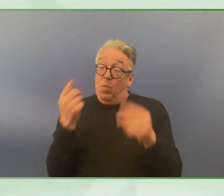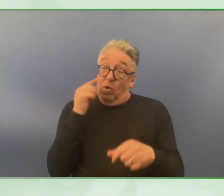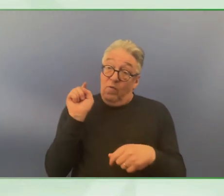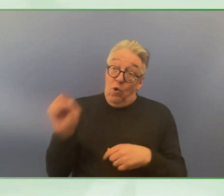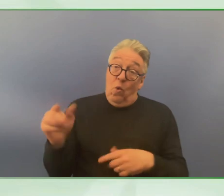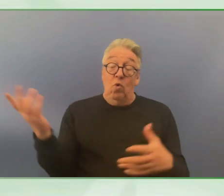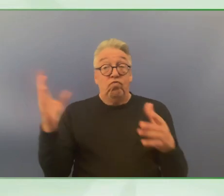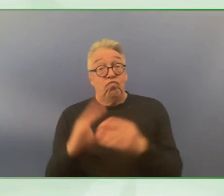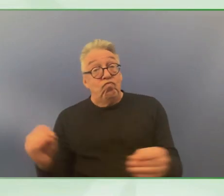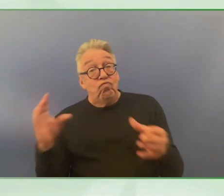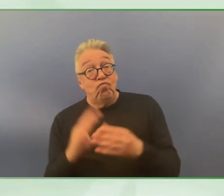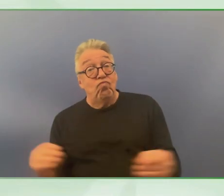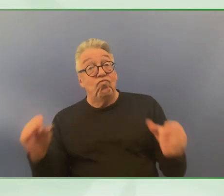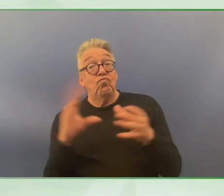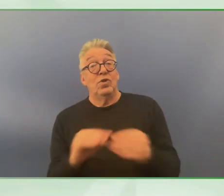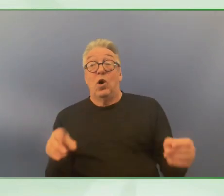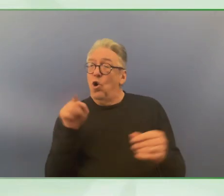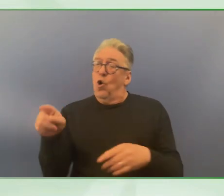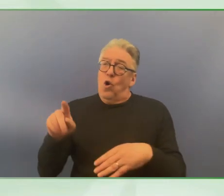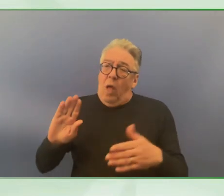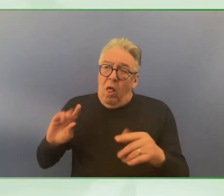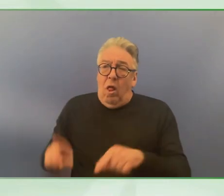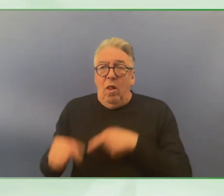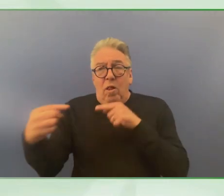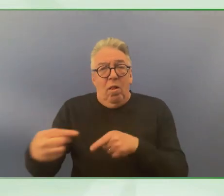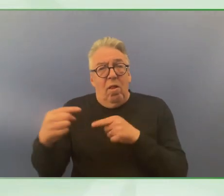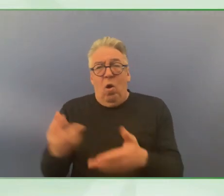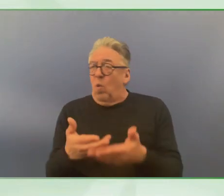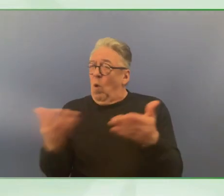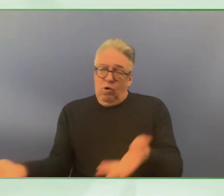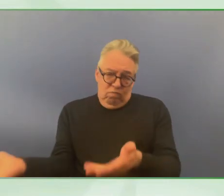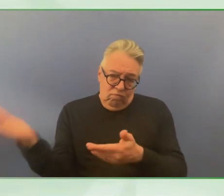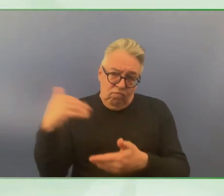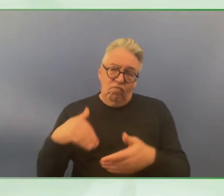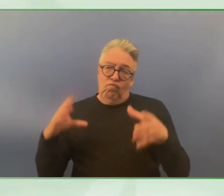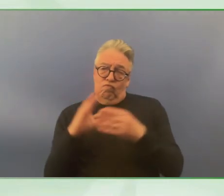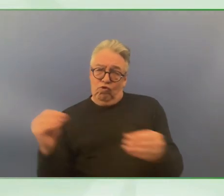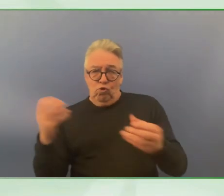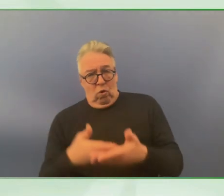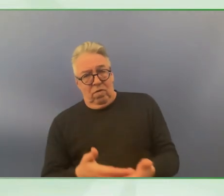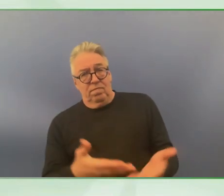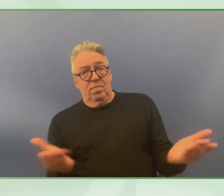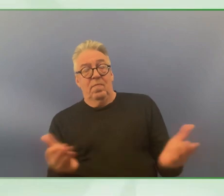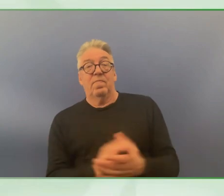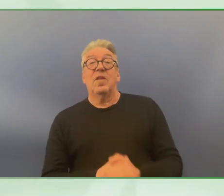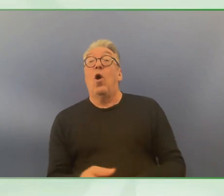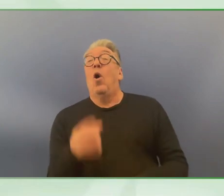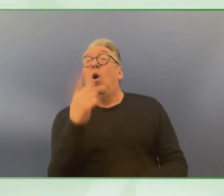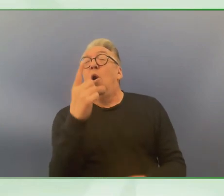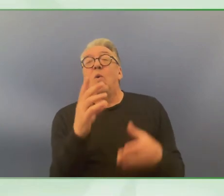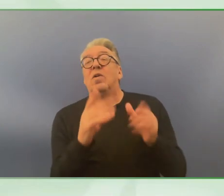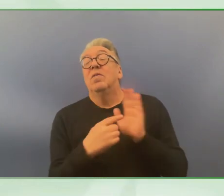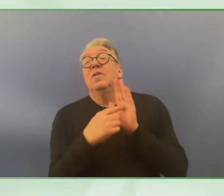know, the challenges that they're having. And just to give, you know, you a bit of a story, for example, we did a